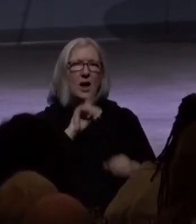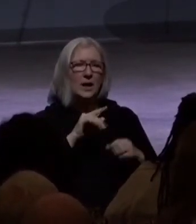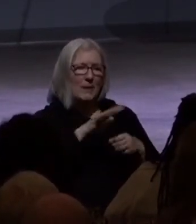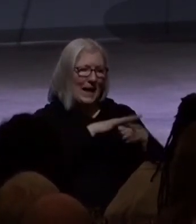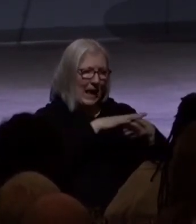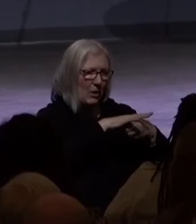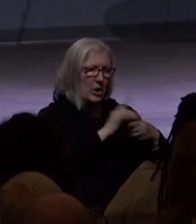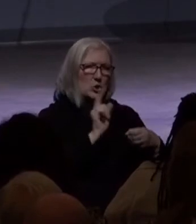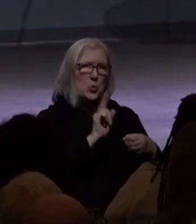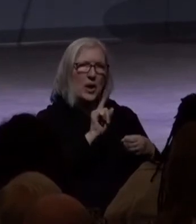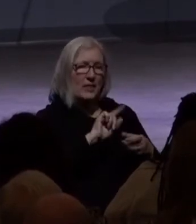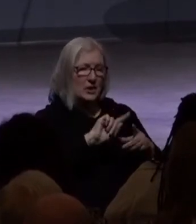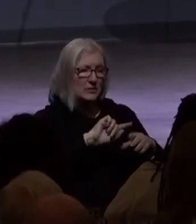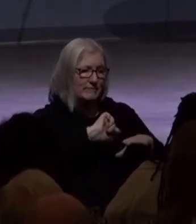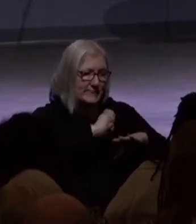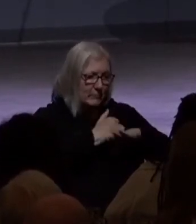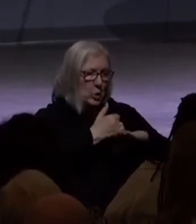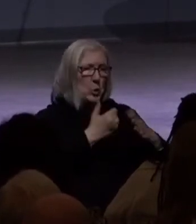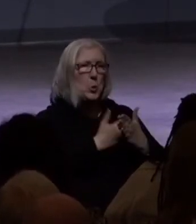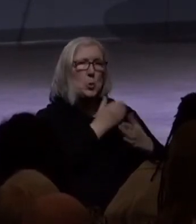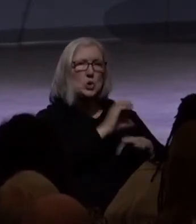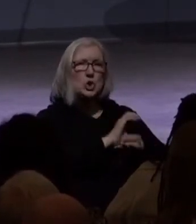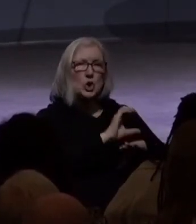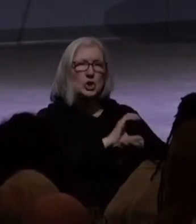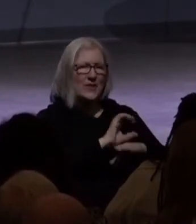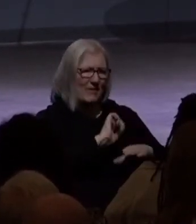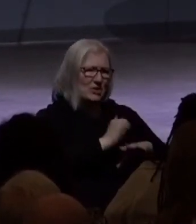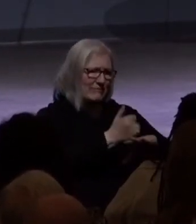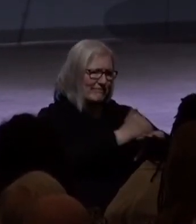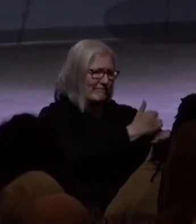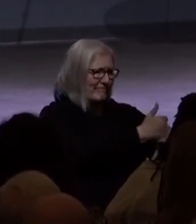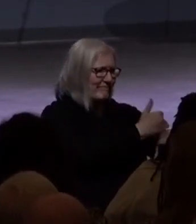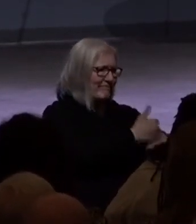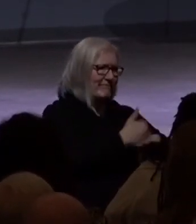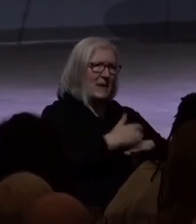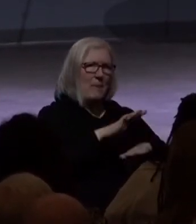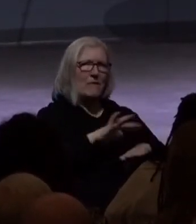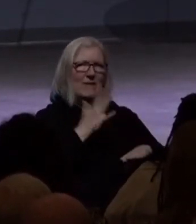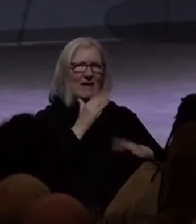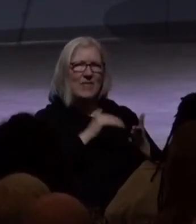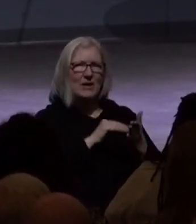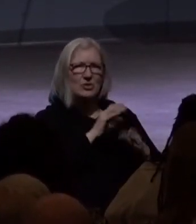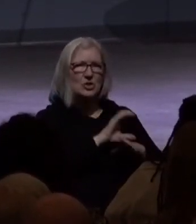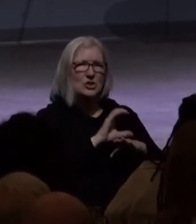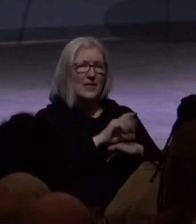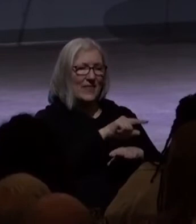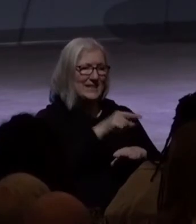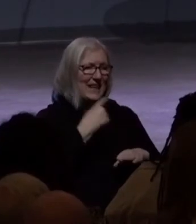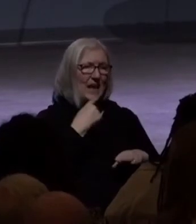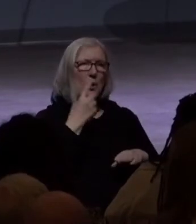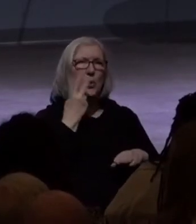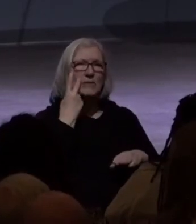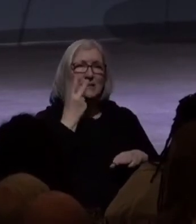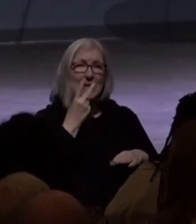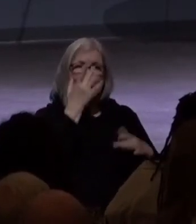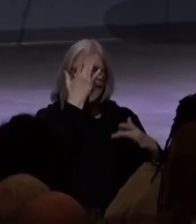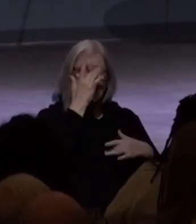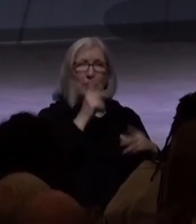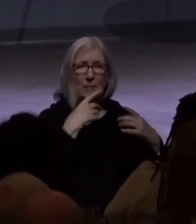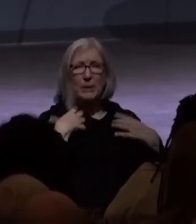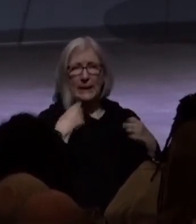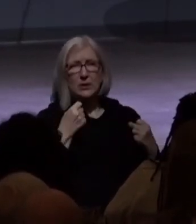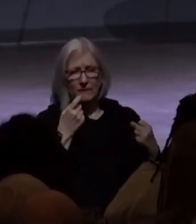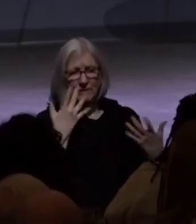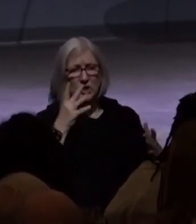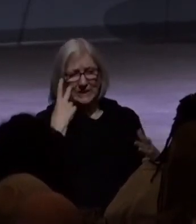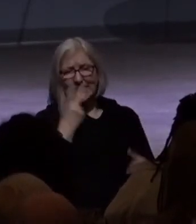planted like 5,000 churches with 500,000 believers. And what they said is, we've seen the sick healed. When you're in, they said,